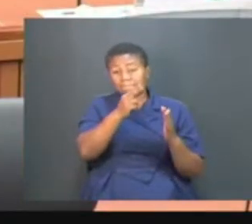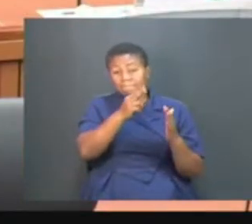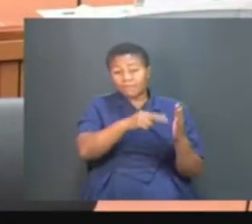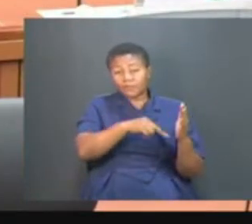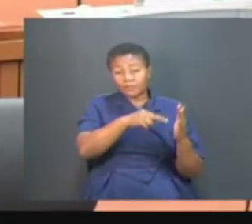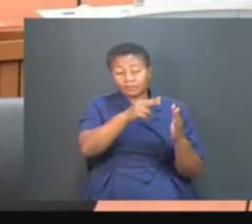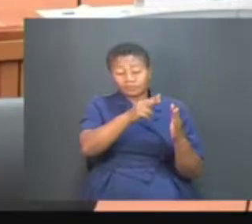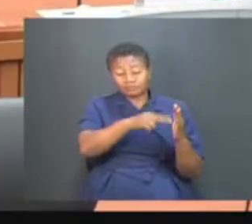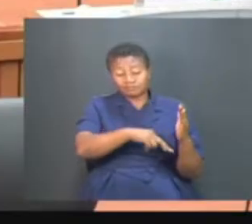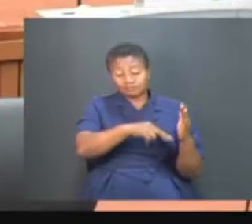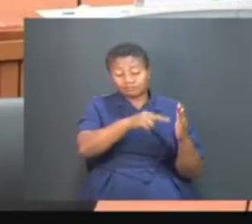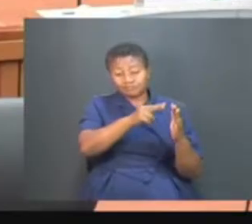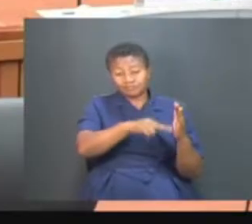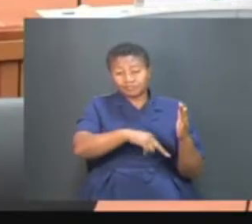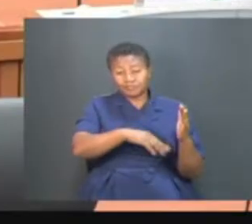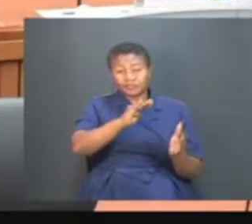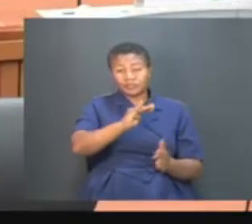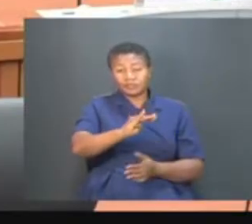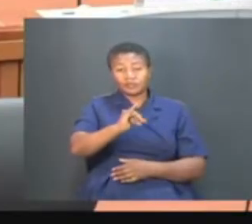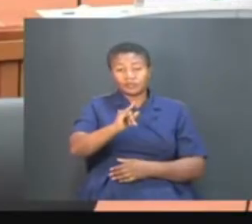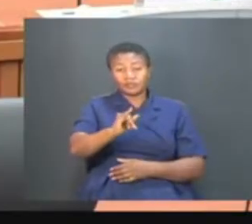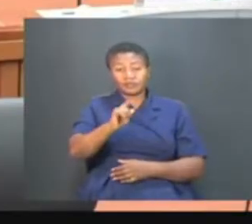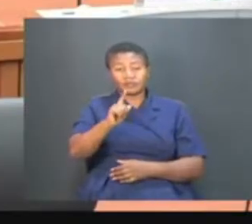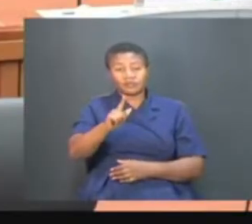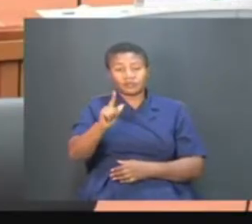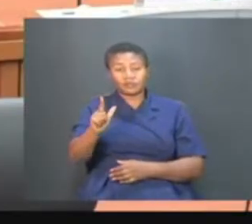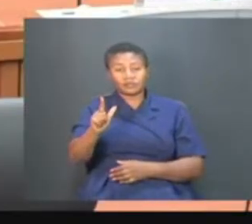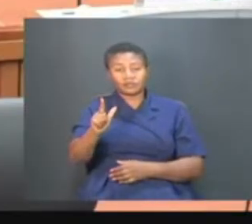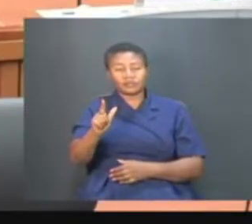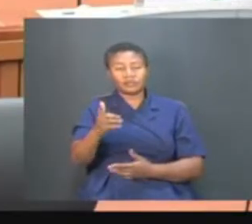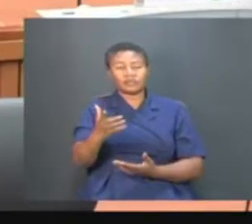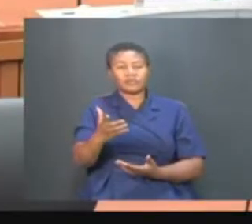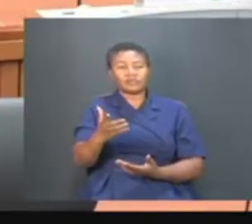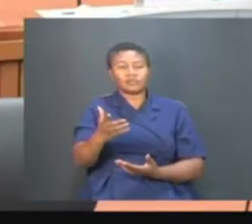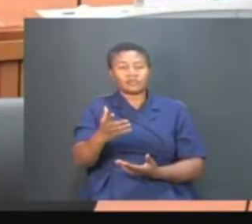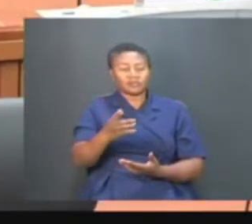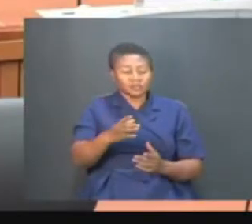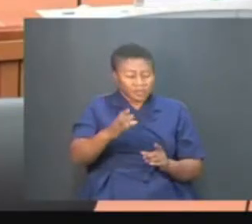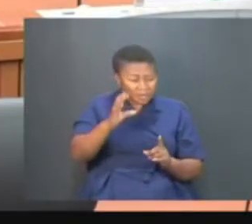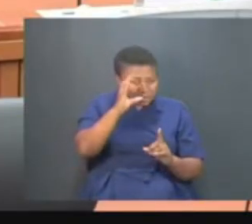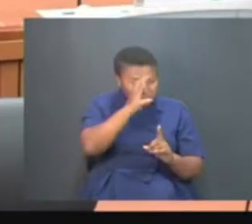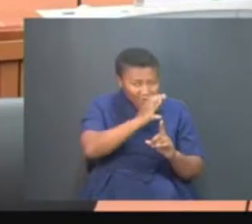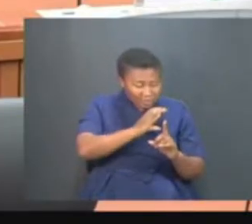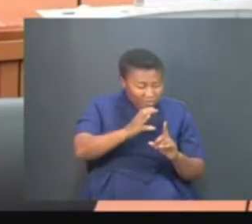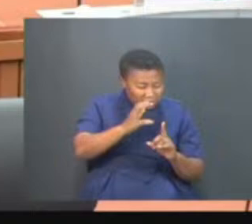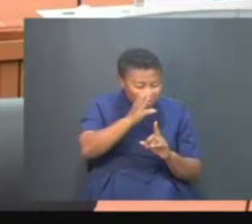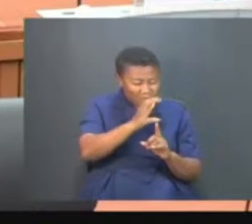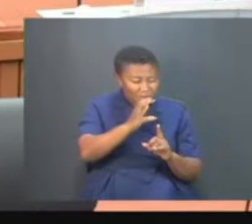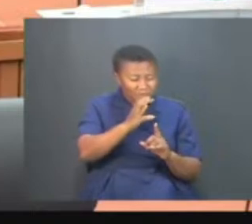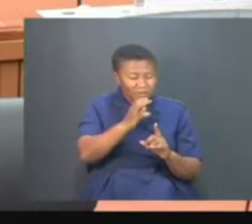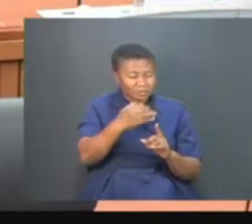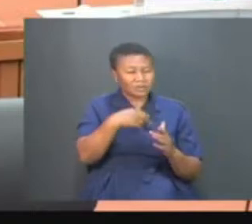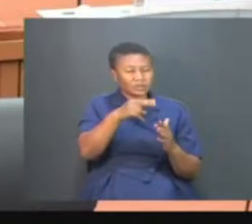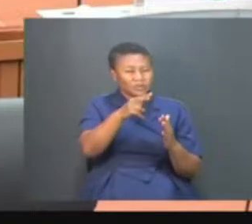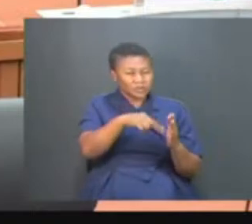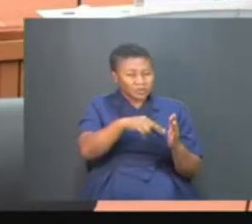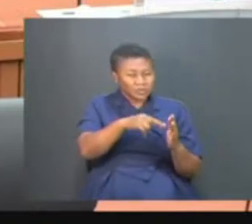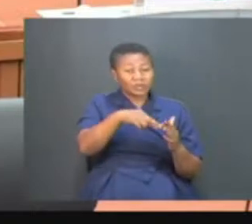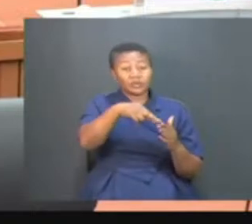the bill and I have sat through and I have read the report.